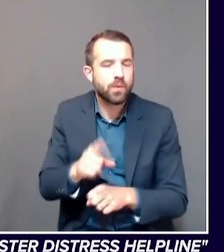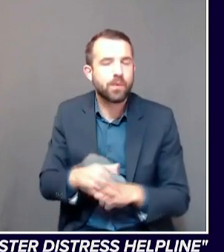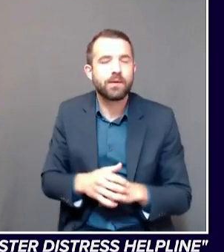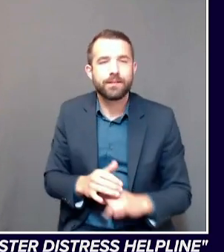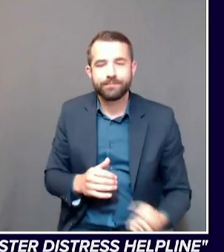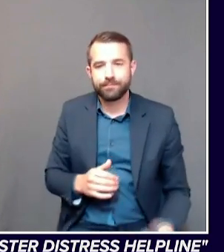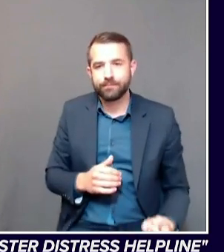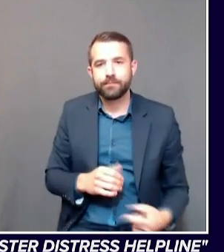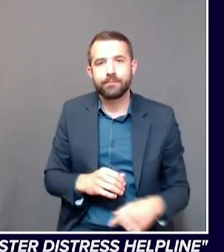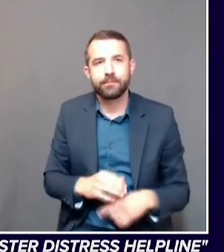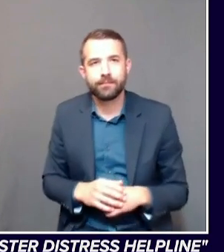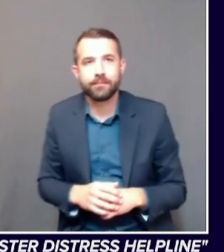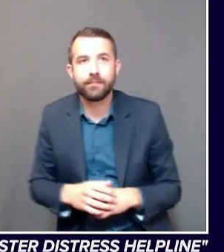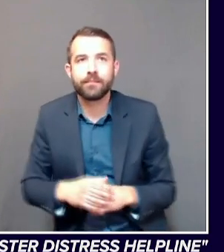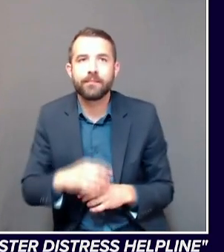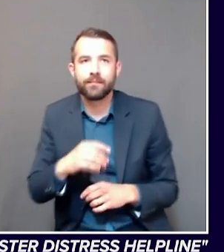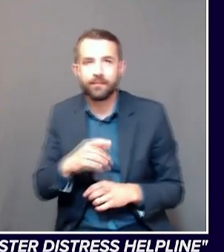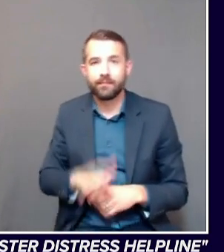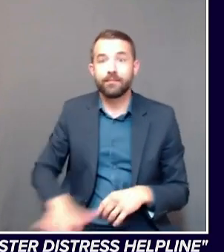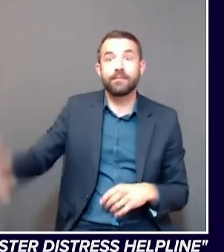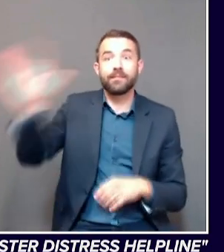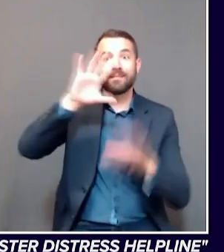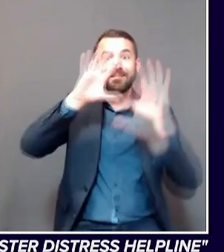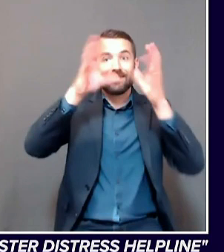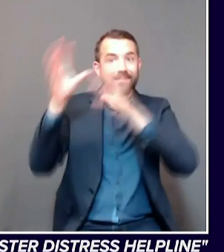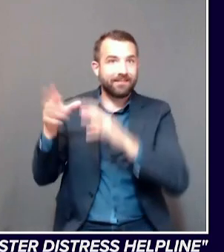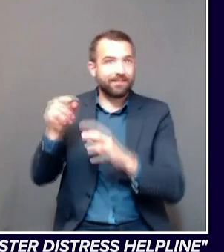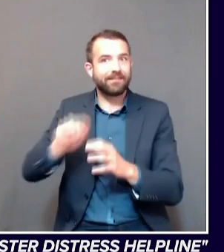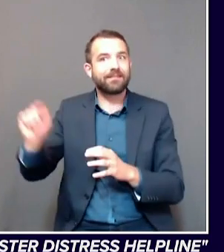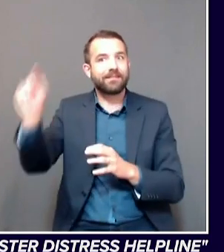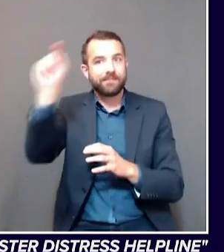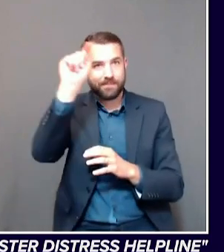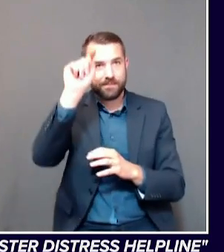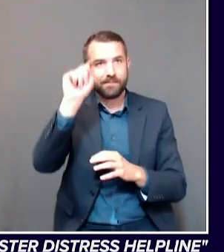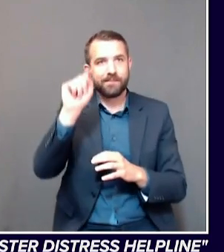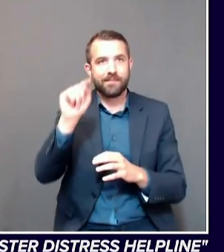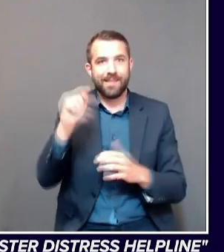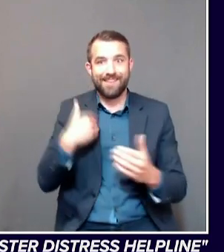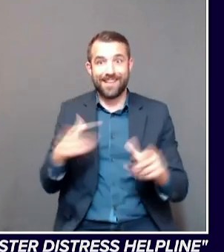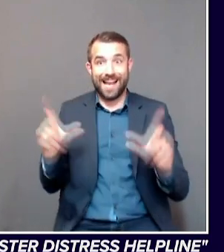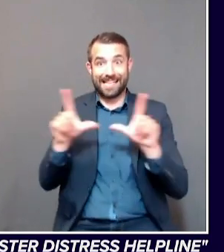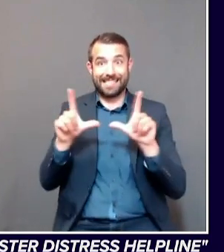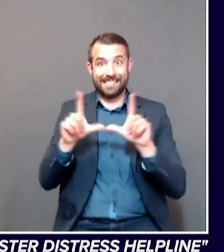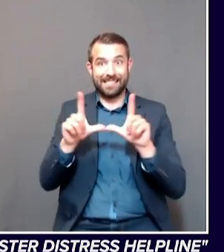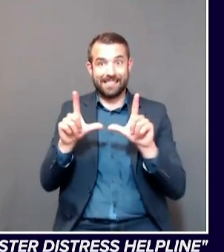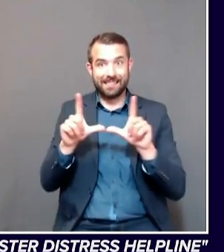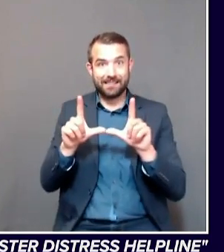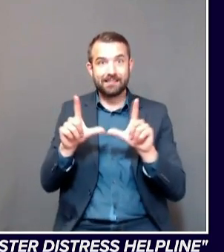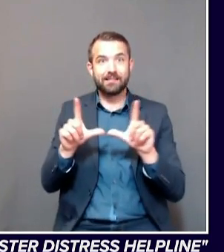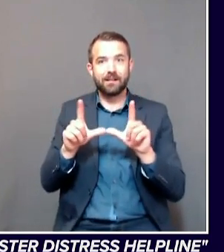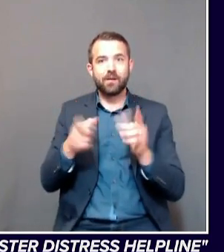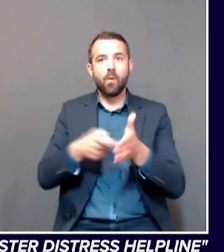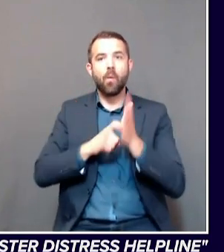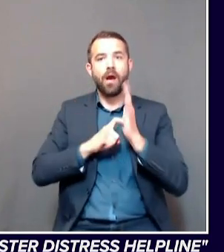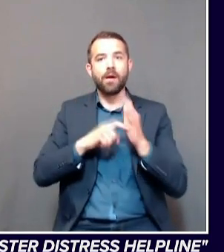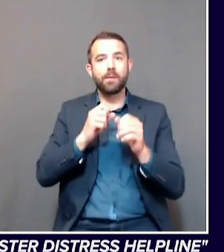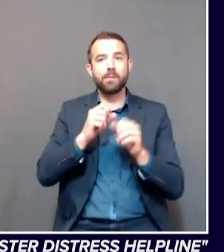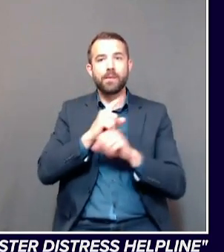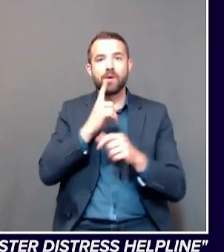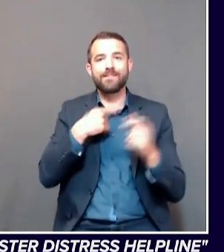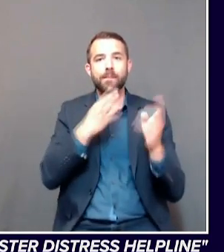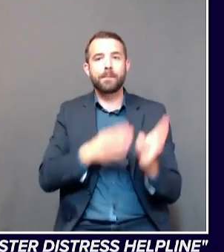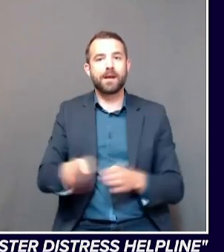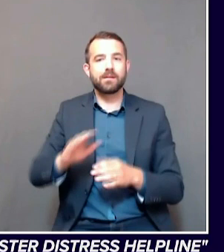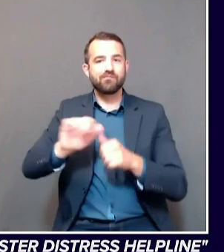are licensed and regulated are already expected to have a contingency staffing plan in place per federal